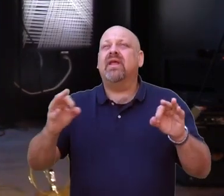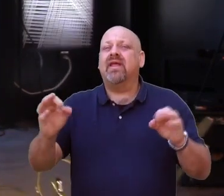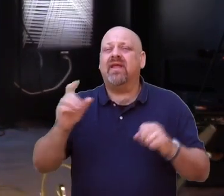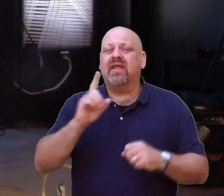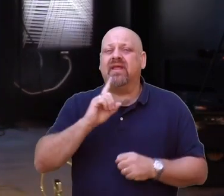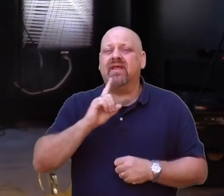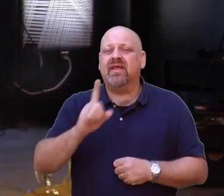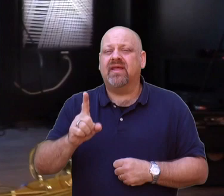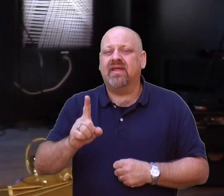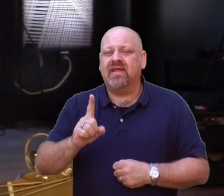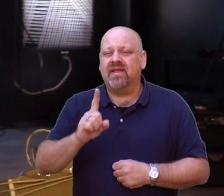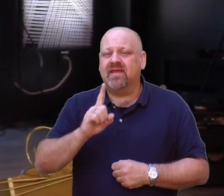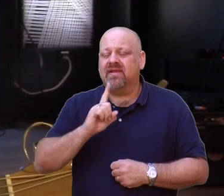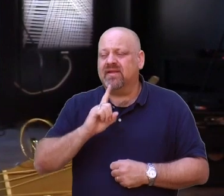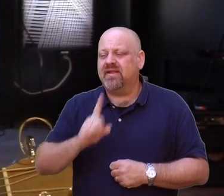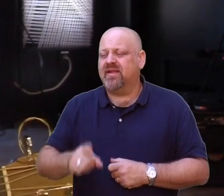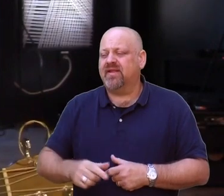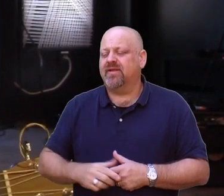Oh, is free